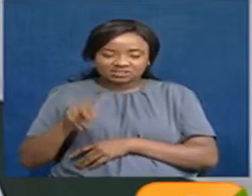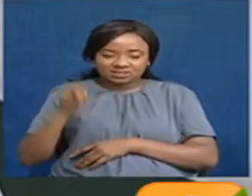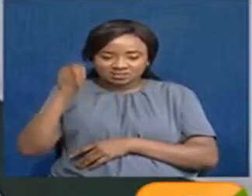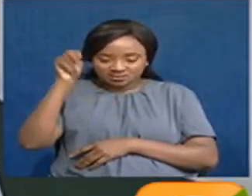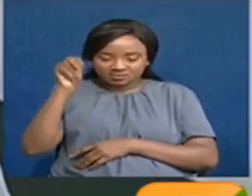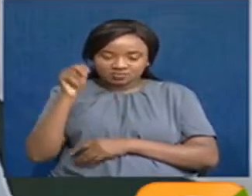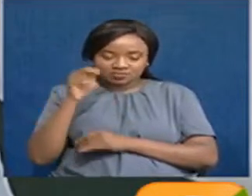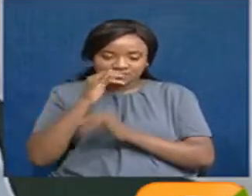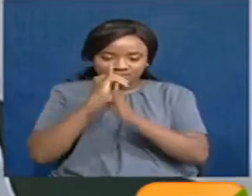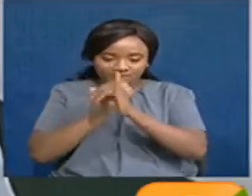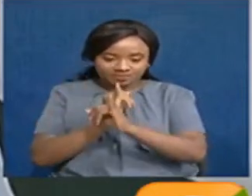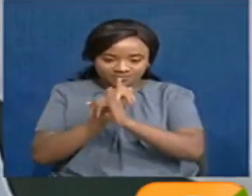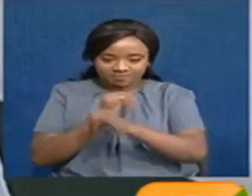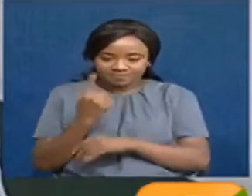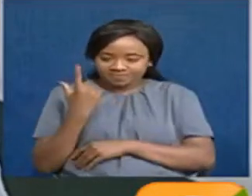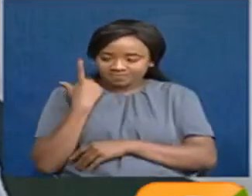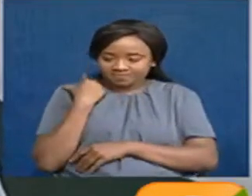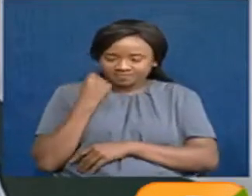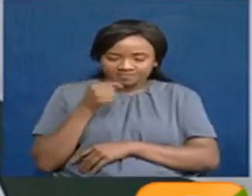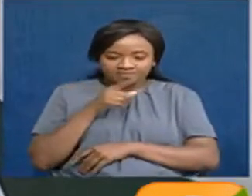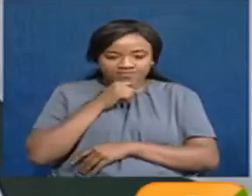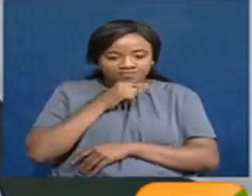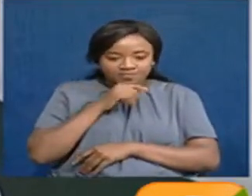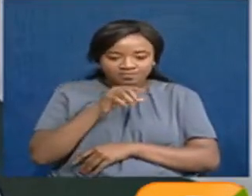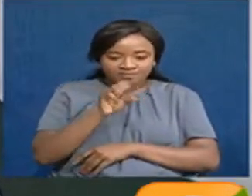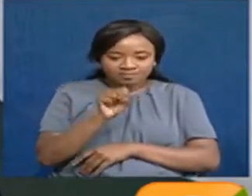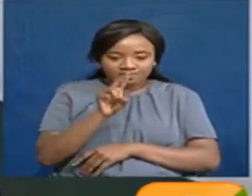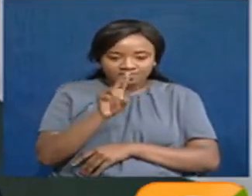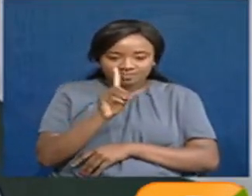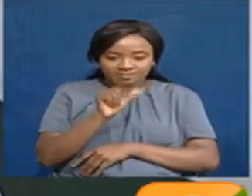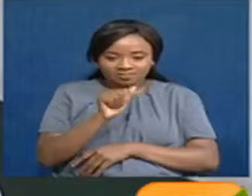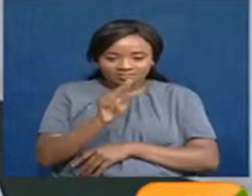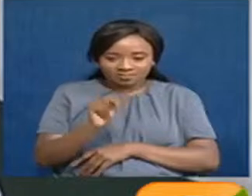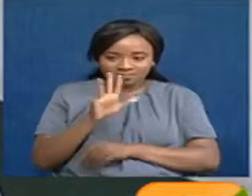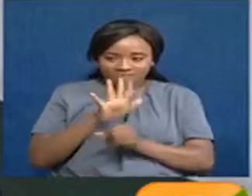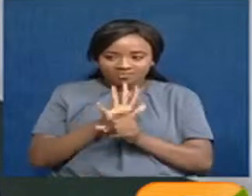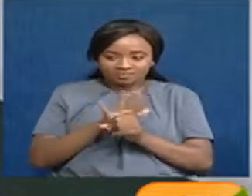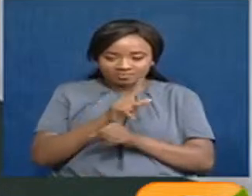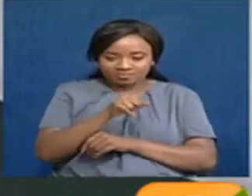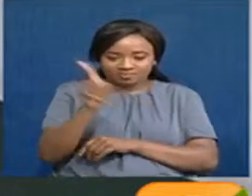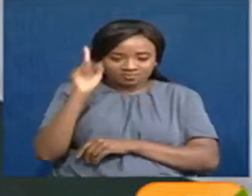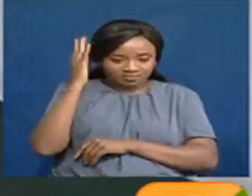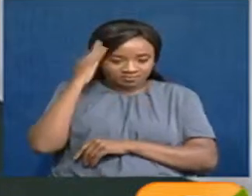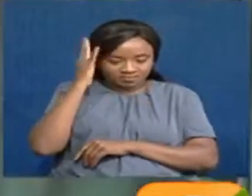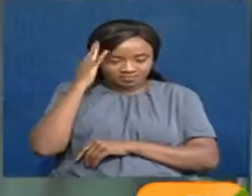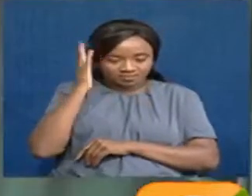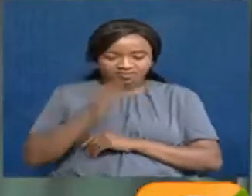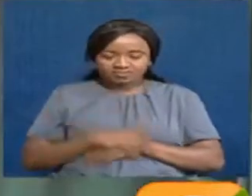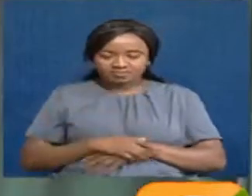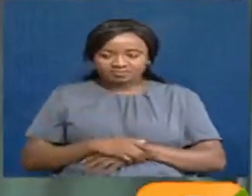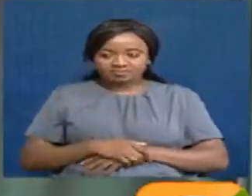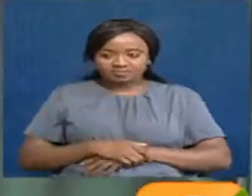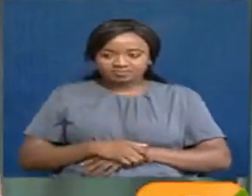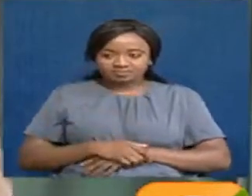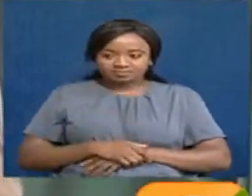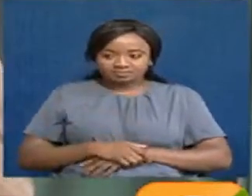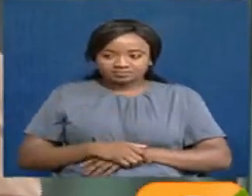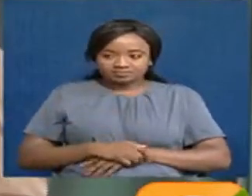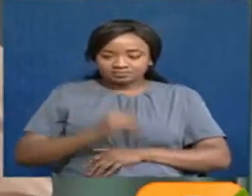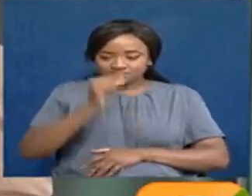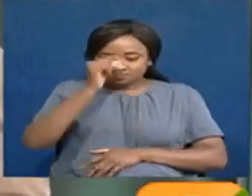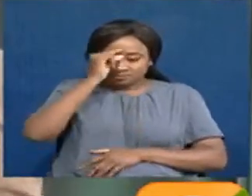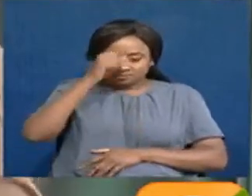In fact, the late Sudan must be one of the best-known rhinos ever to have graced this planet. The government of Kenya is going to work